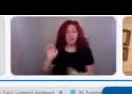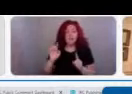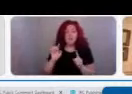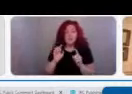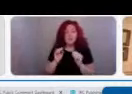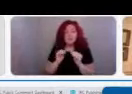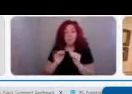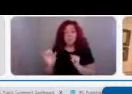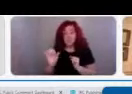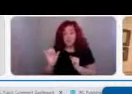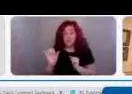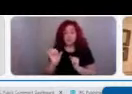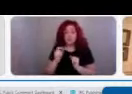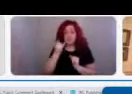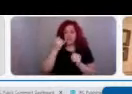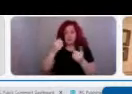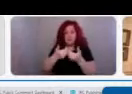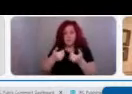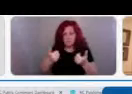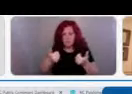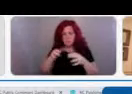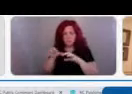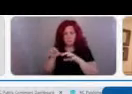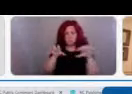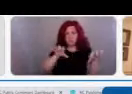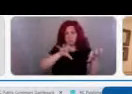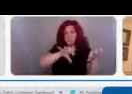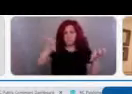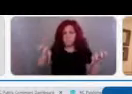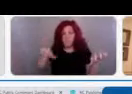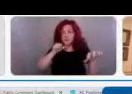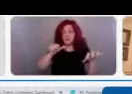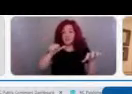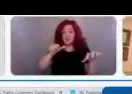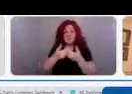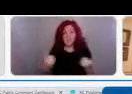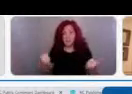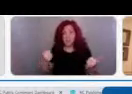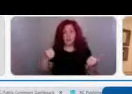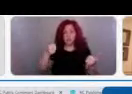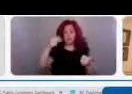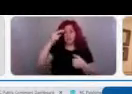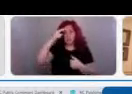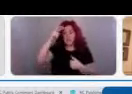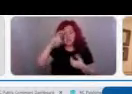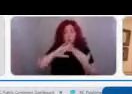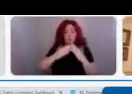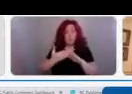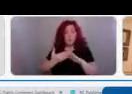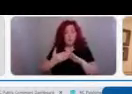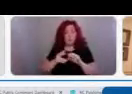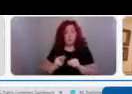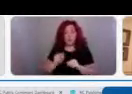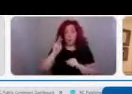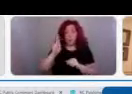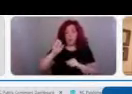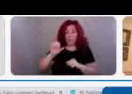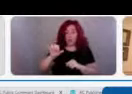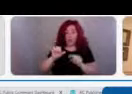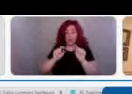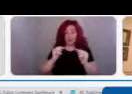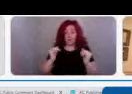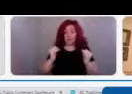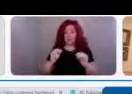room to no longer split our latino community in the north of chandler in half at ray road moving the northern boundary of